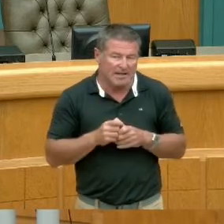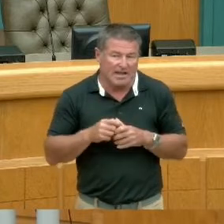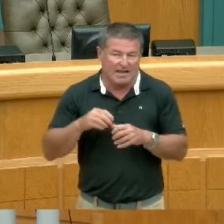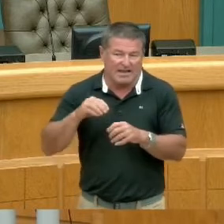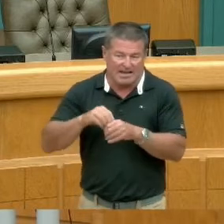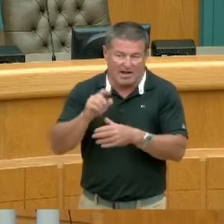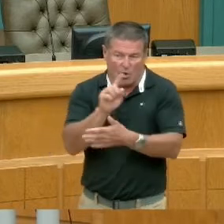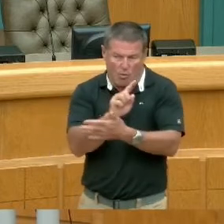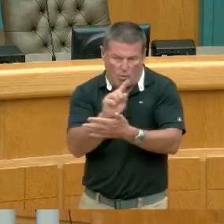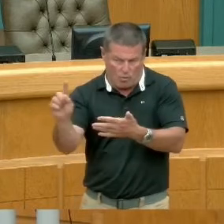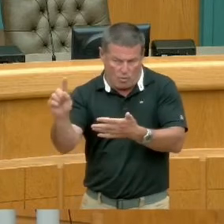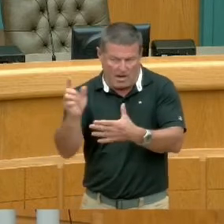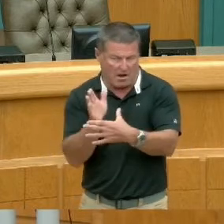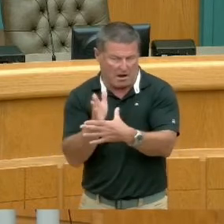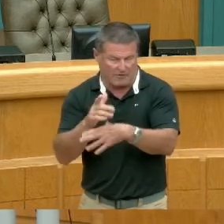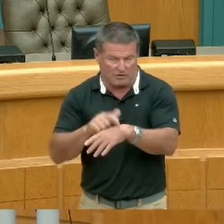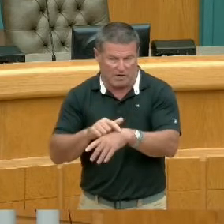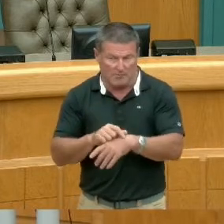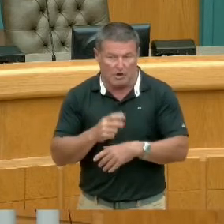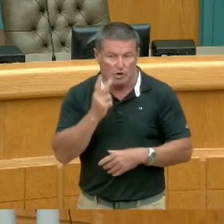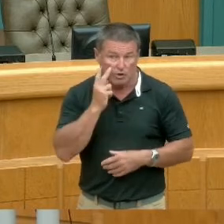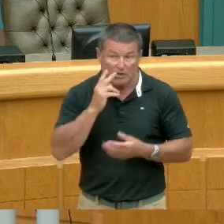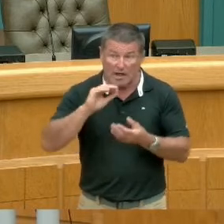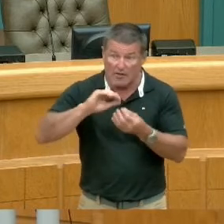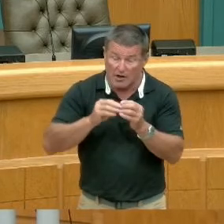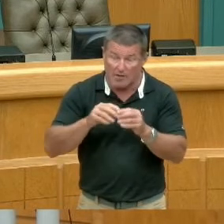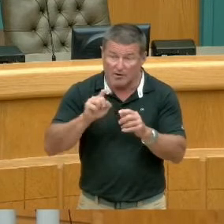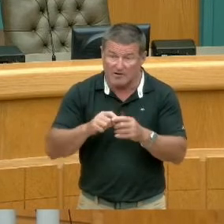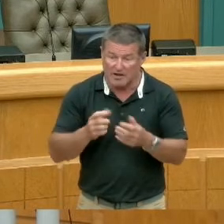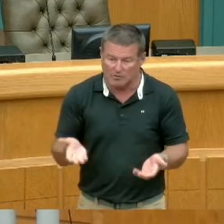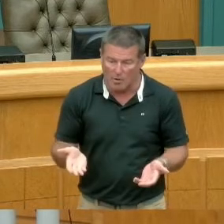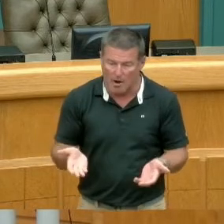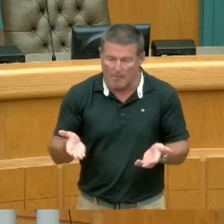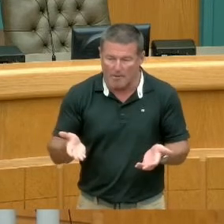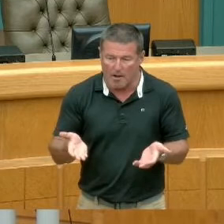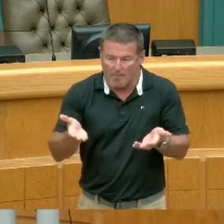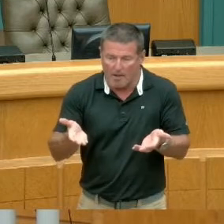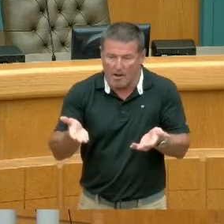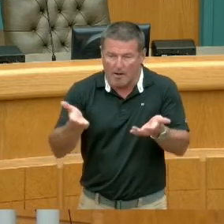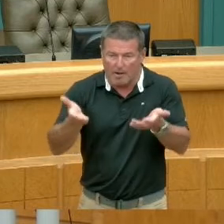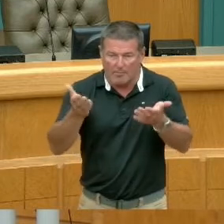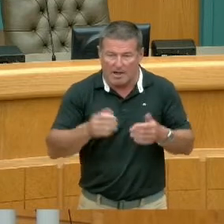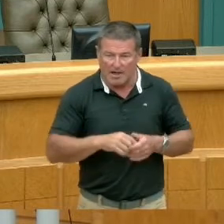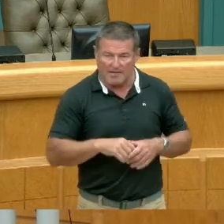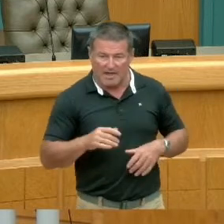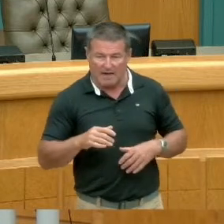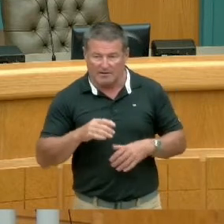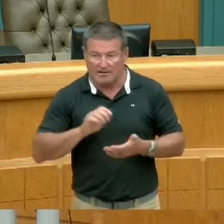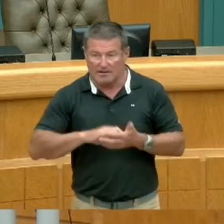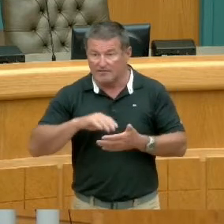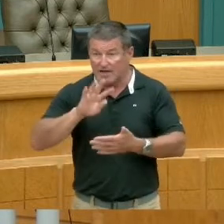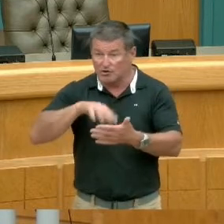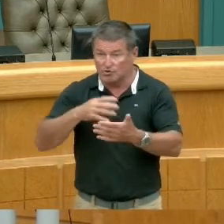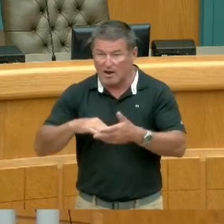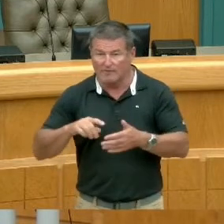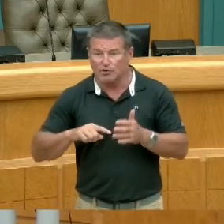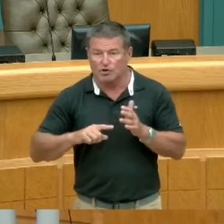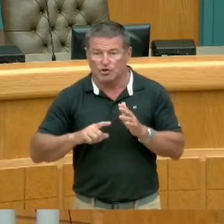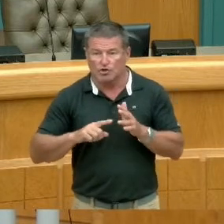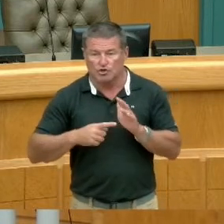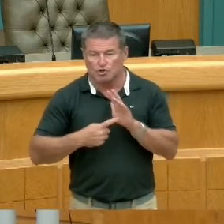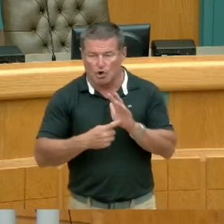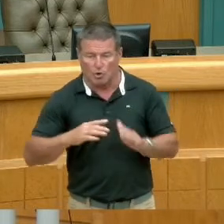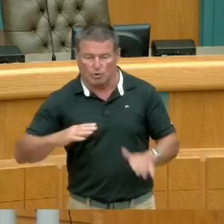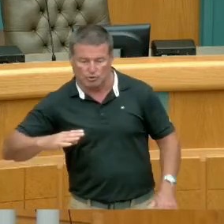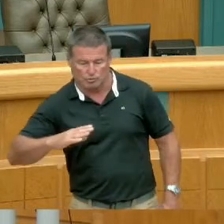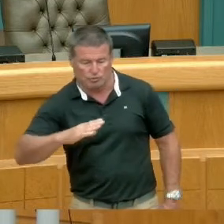can see that we've steadily increased the number of tests performed on a 7-day running average. That's this red line. And then the blue